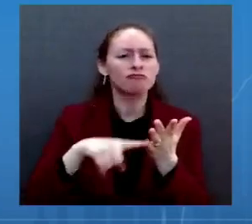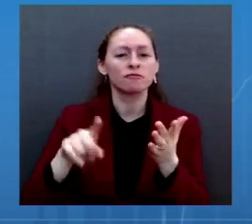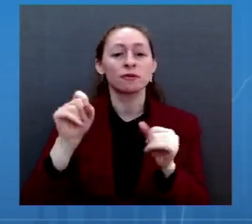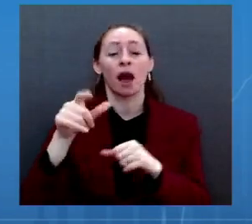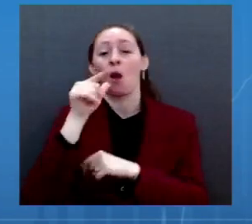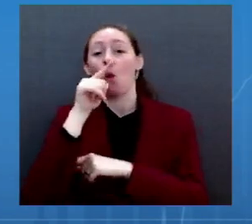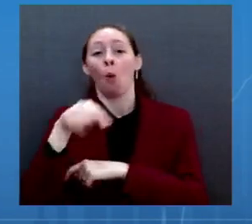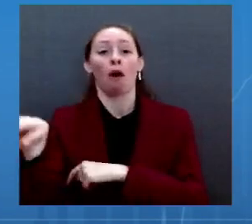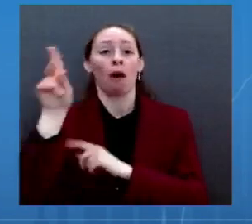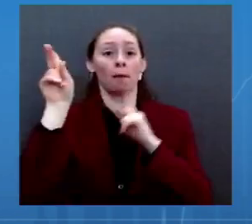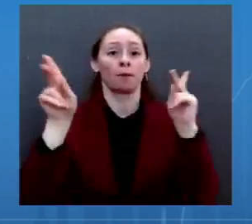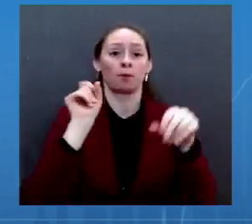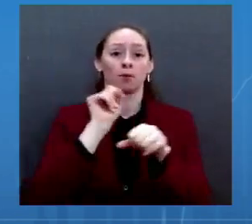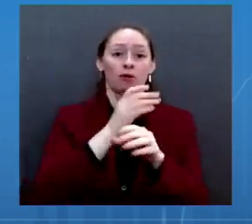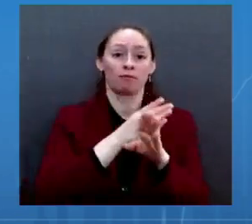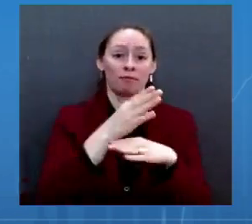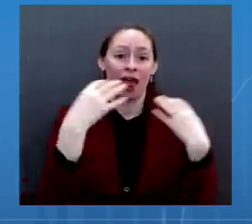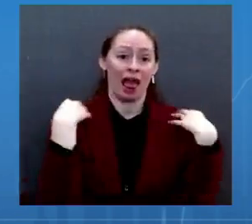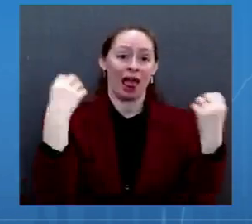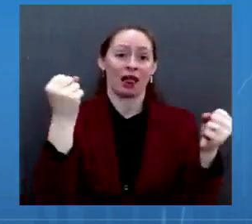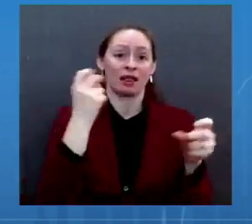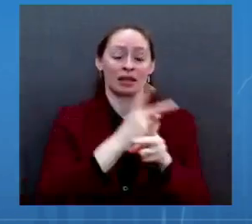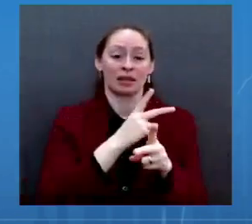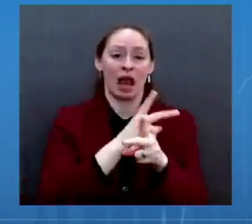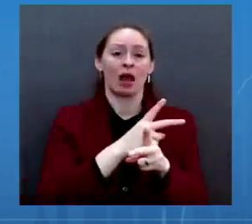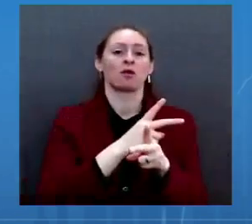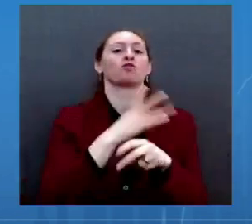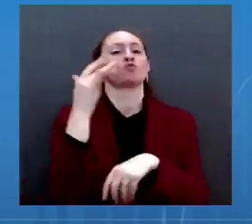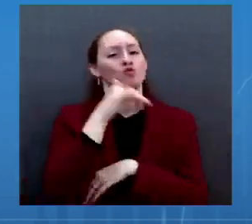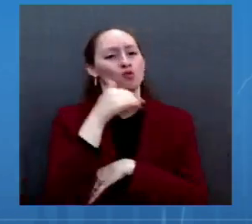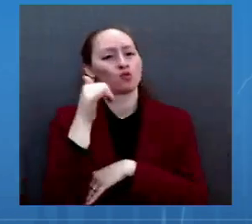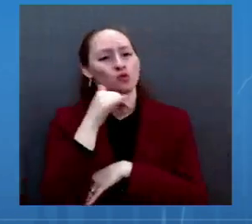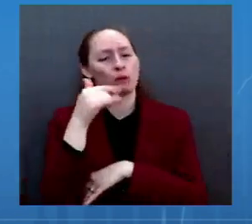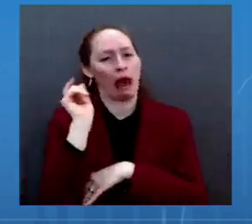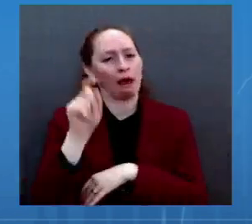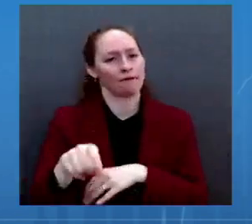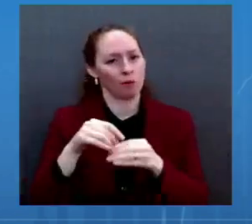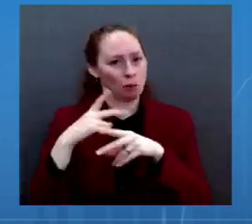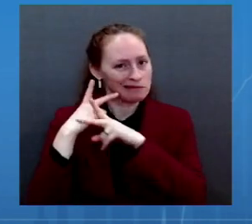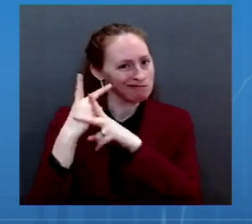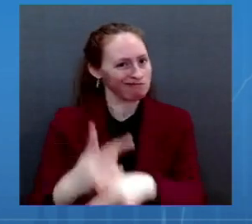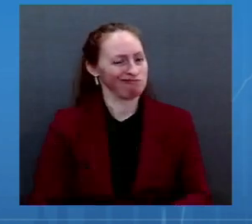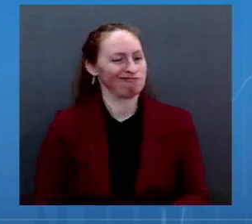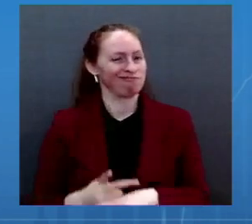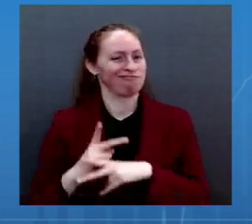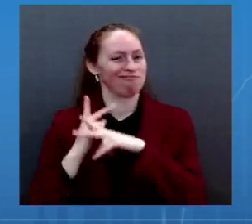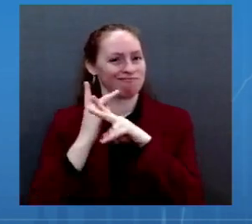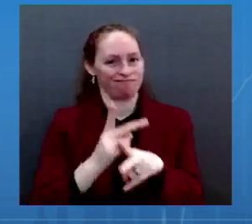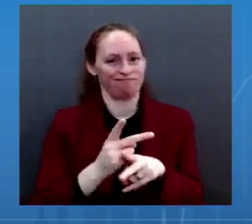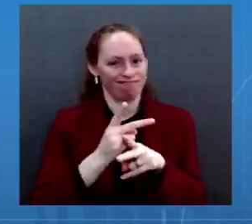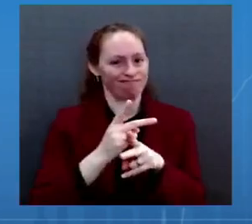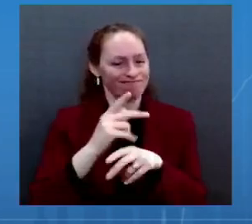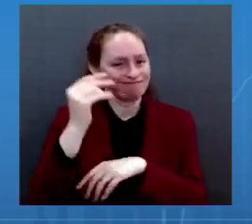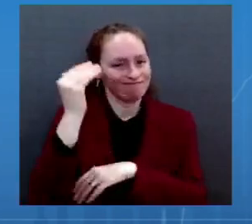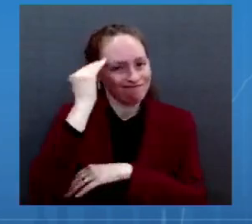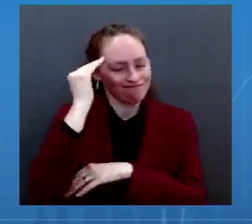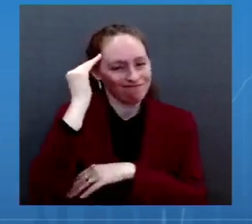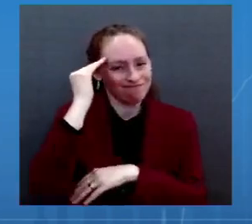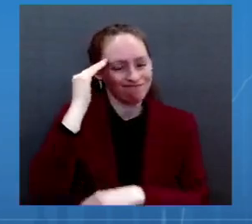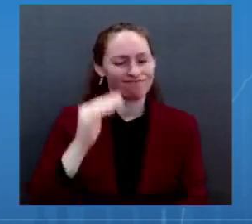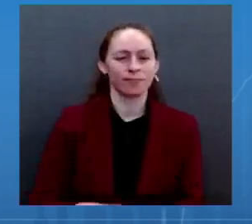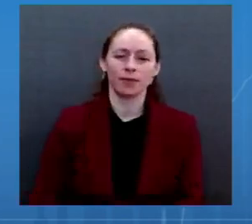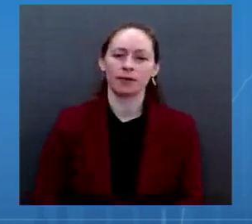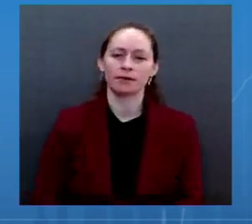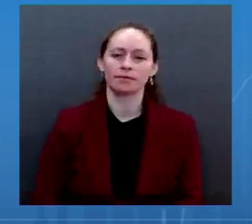by design. That is because our healthcare workers are routinely caring for people who are immunosuppressed, routinely caring for vulnerable